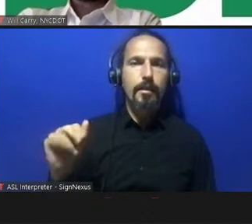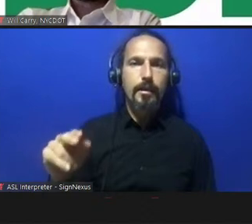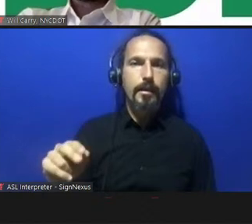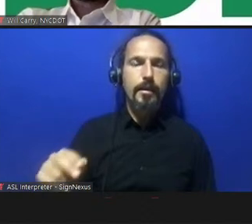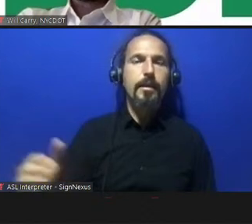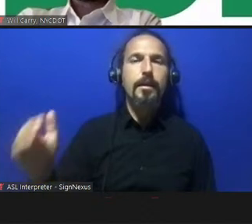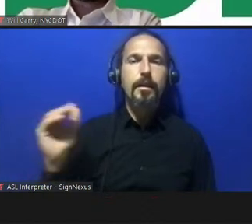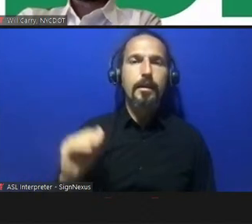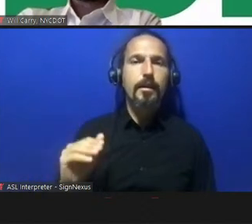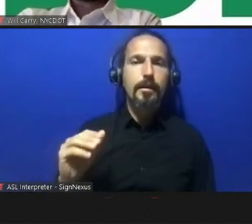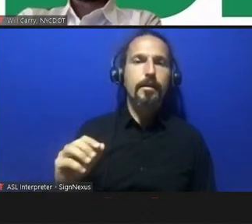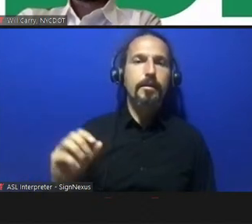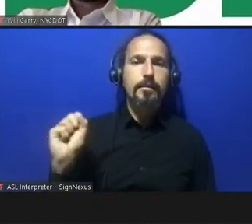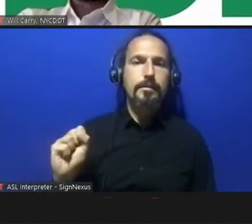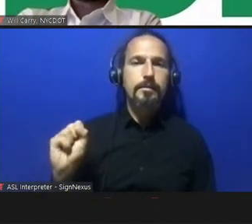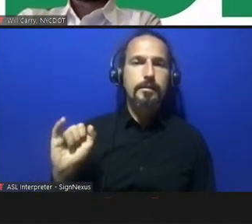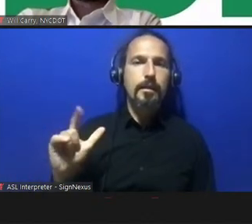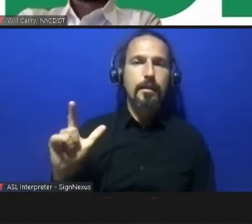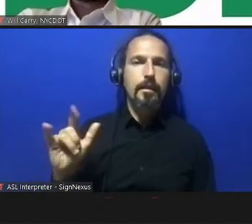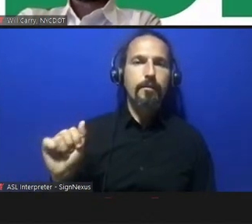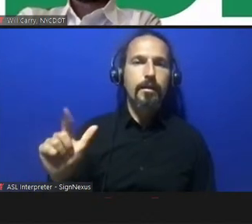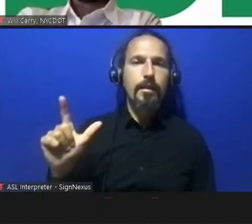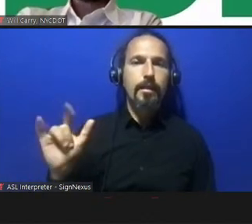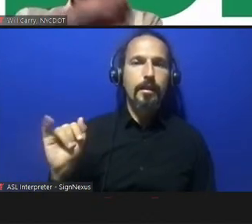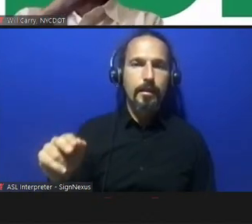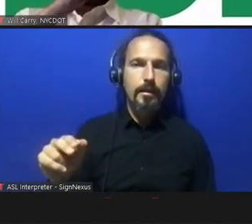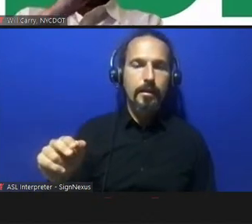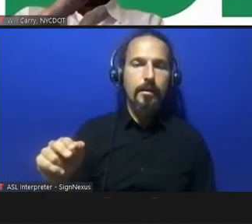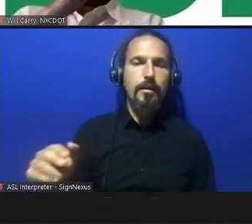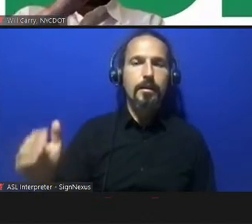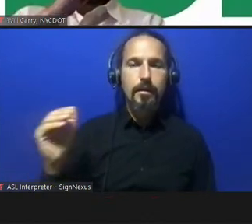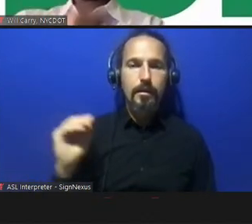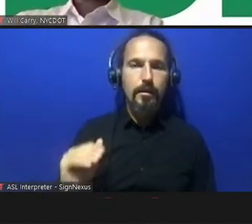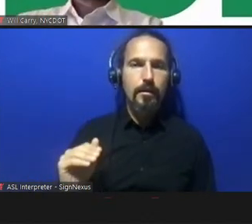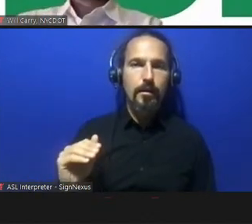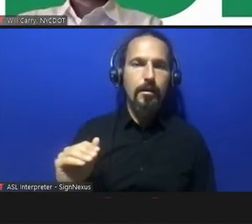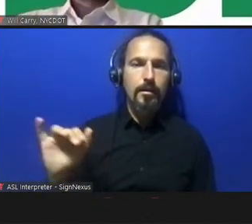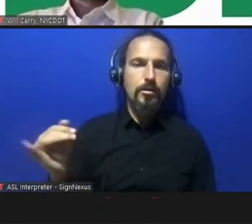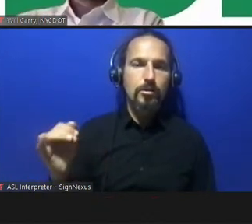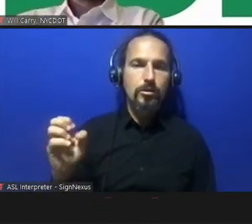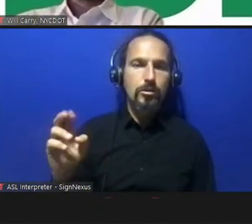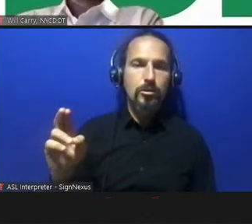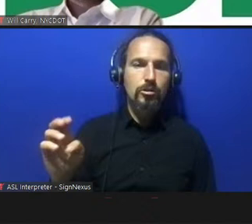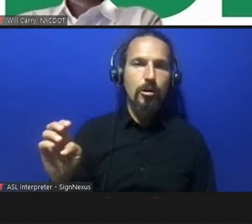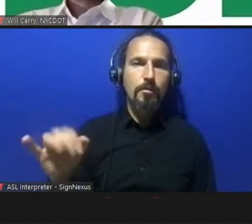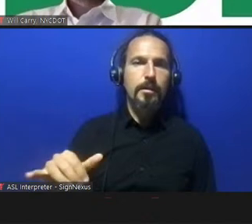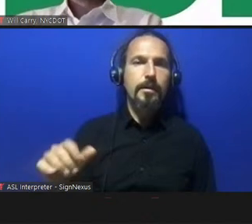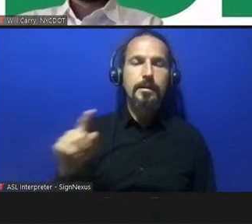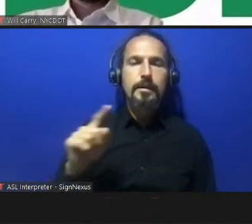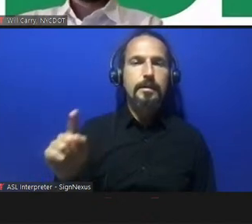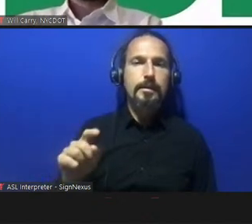the next speaker is sylvia lynn followed by jeremy zeta